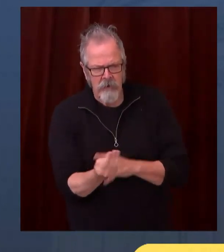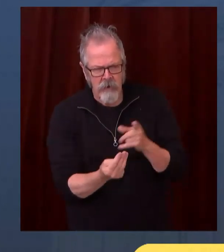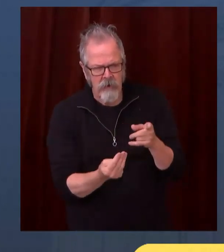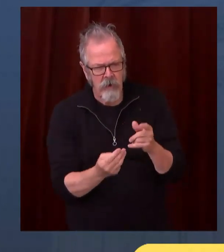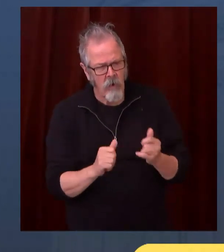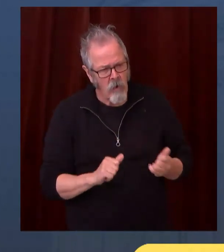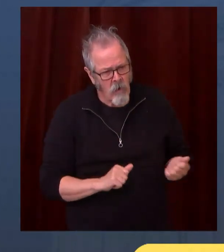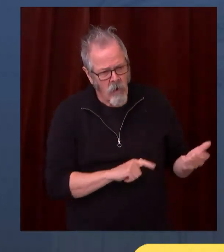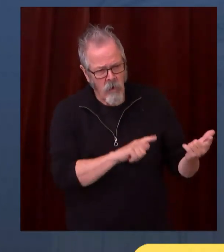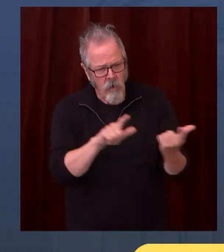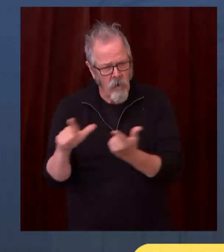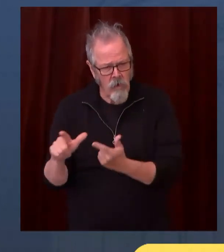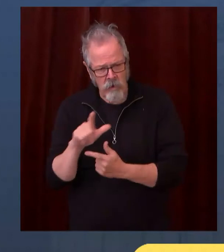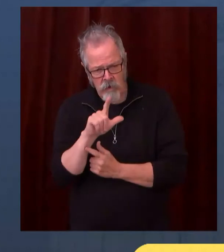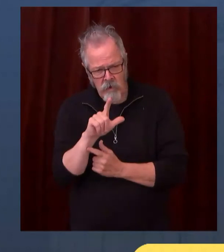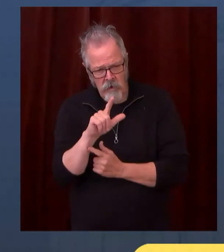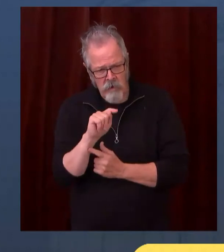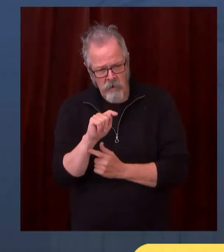Yes.